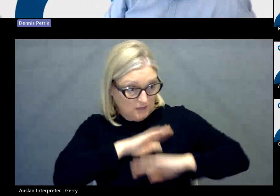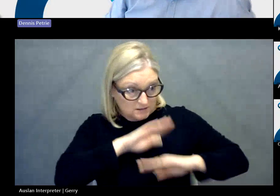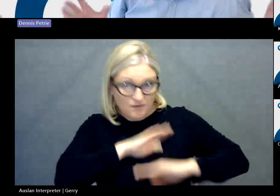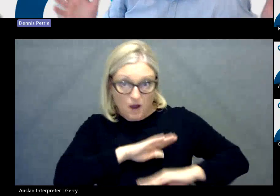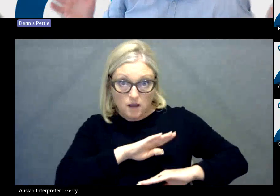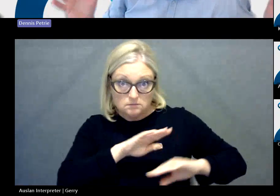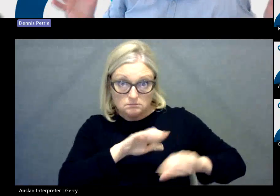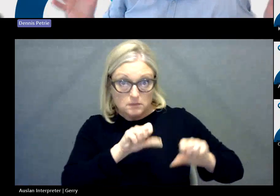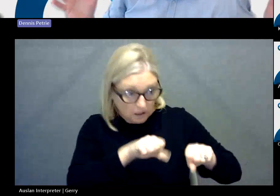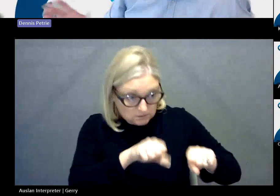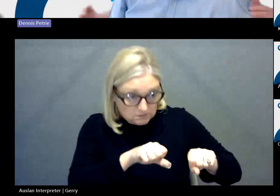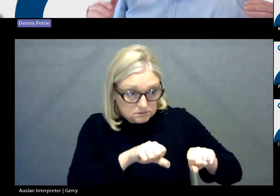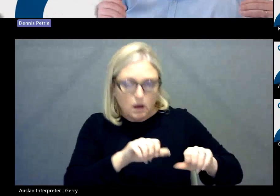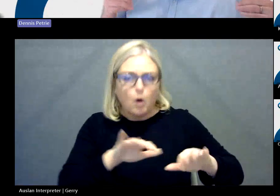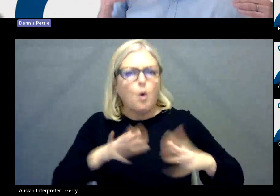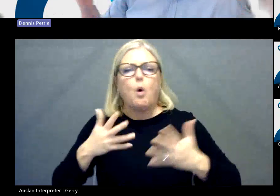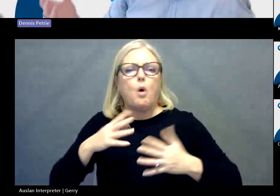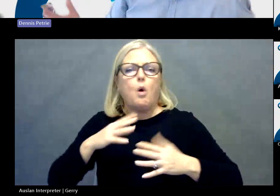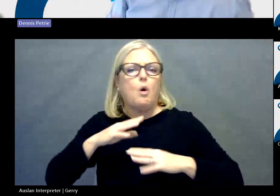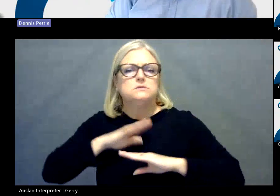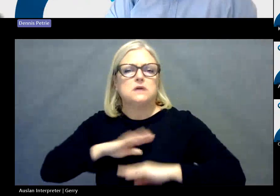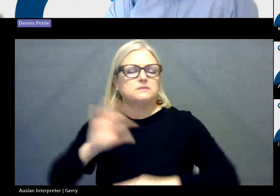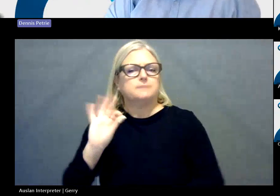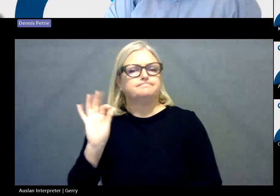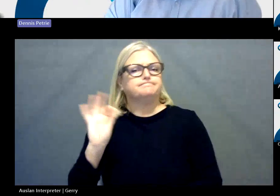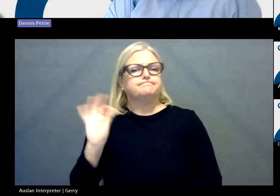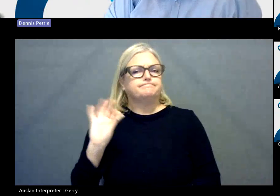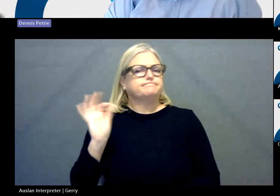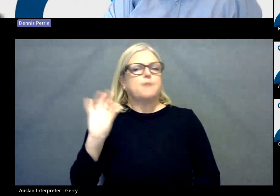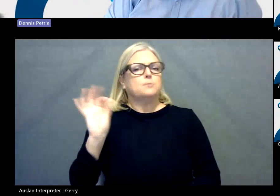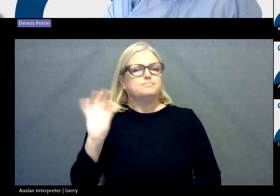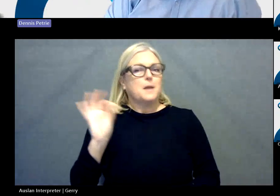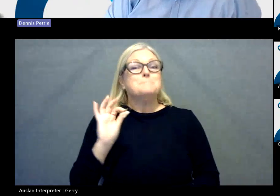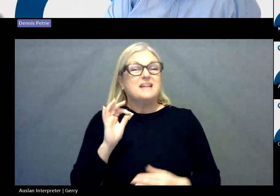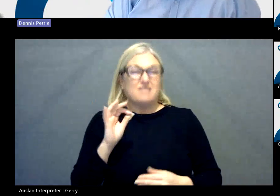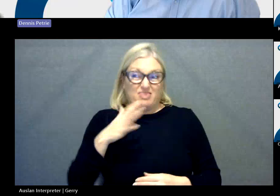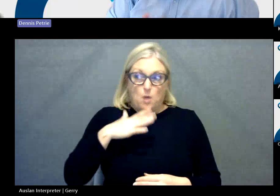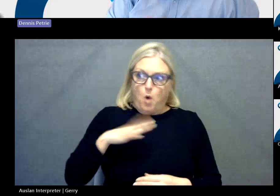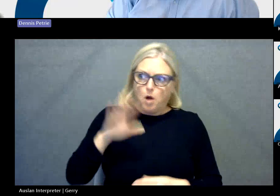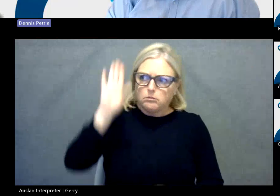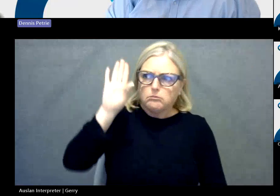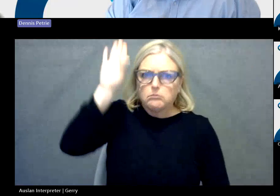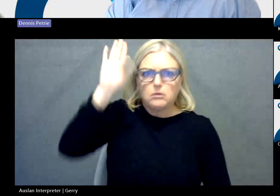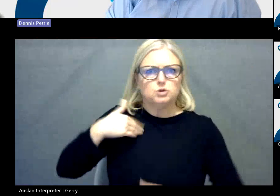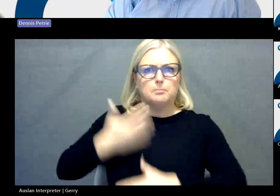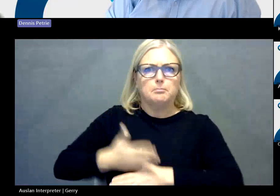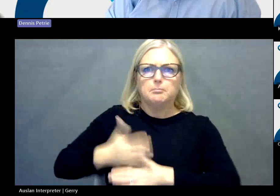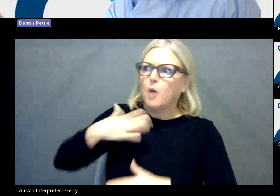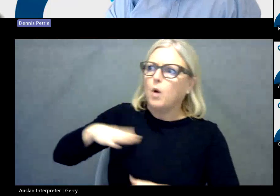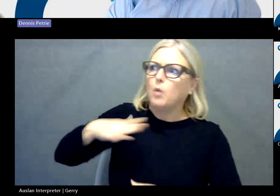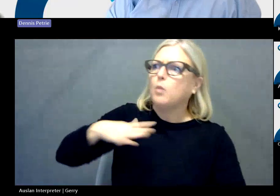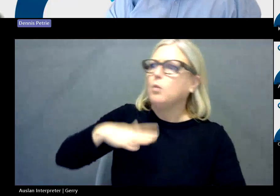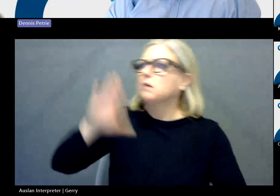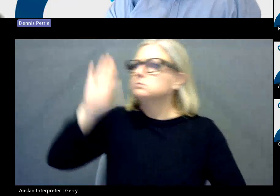not satisfied with not working, and they wanted to be able to make a contribution through paid or unpaid